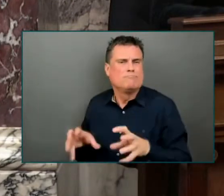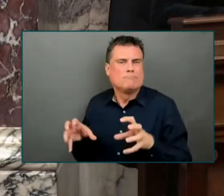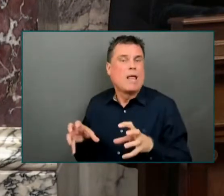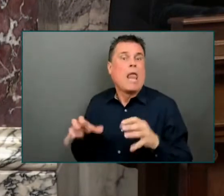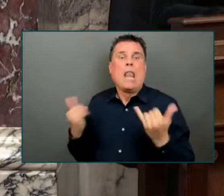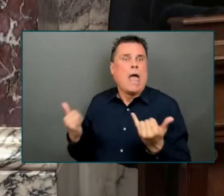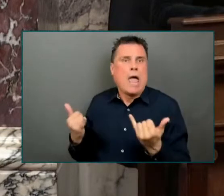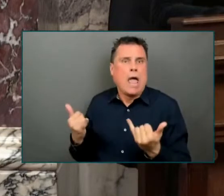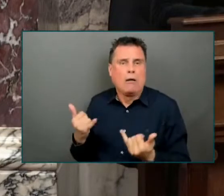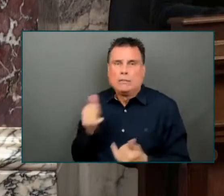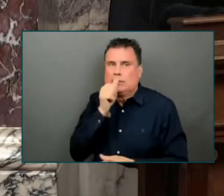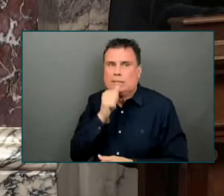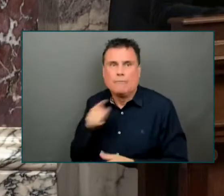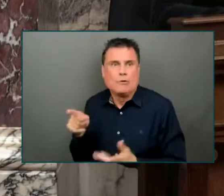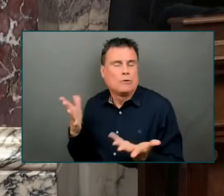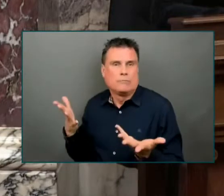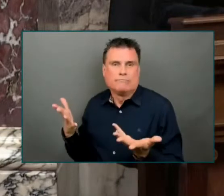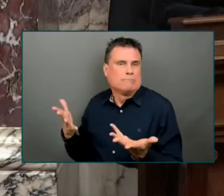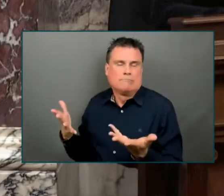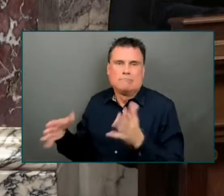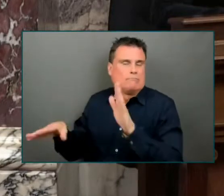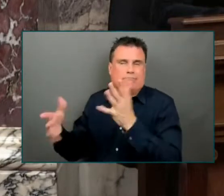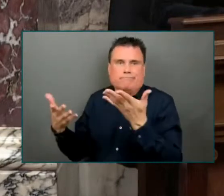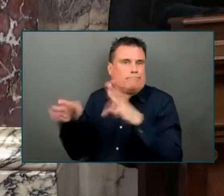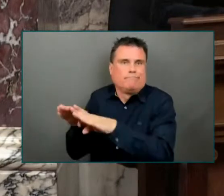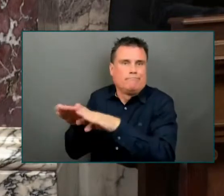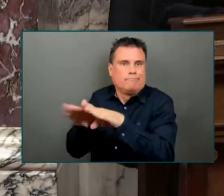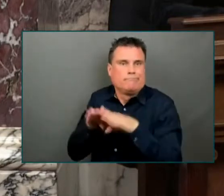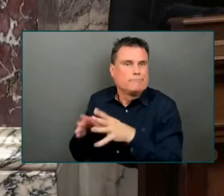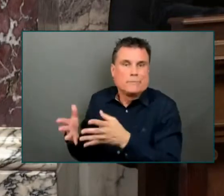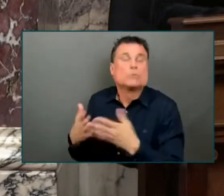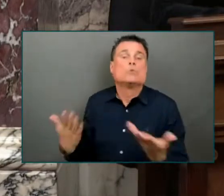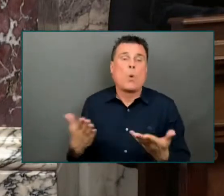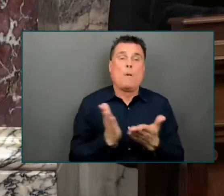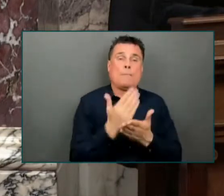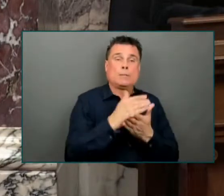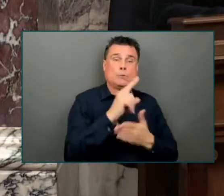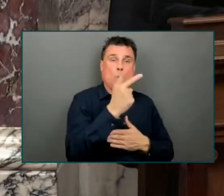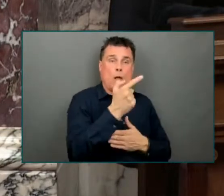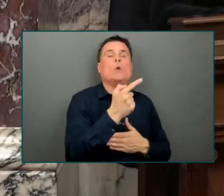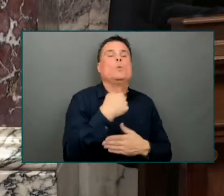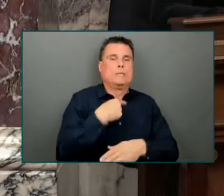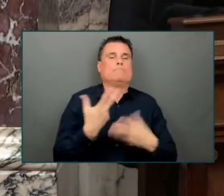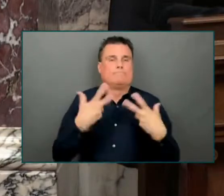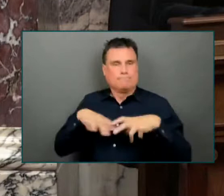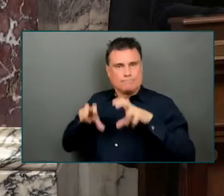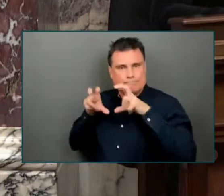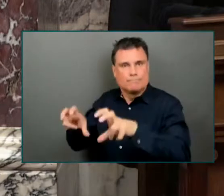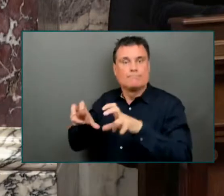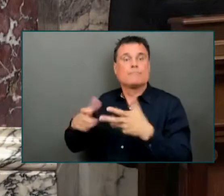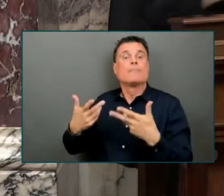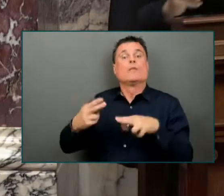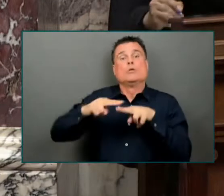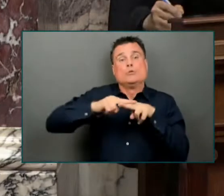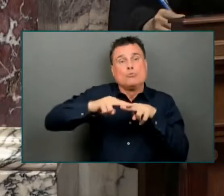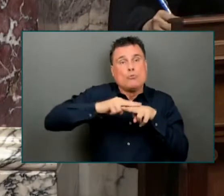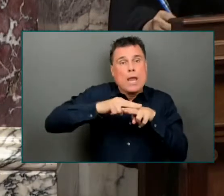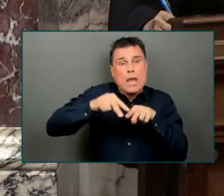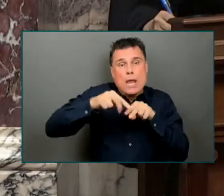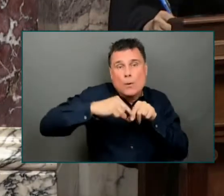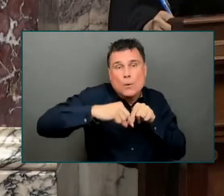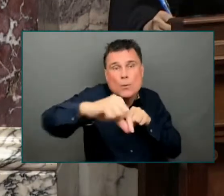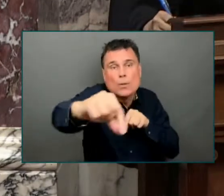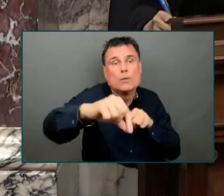infrastructure that tourism communities need today, like rail trails, rest stops, and airports. And it also reserves $100